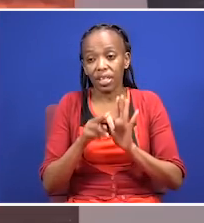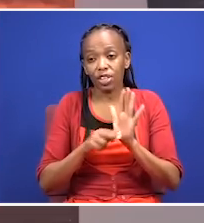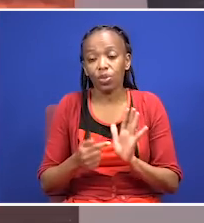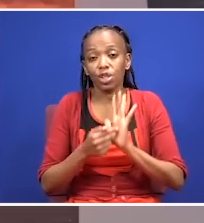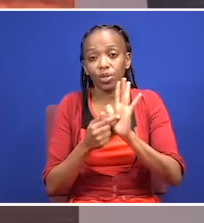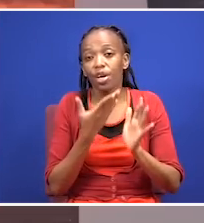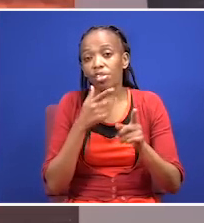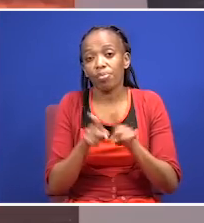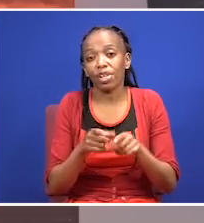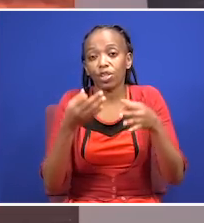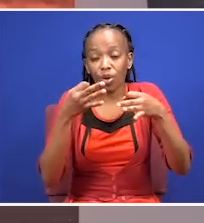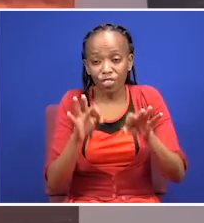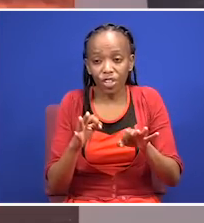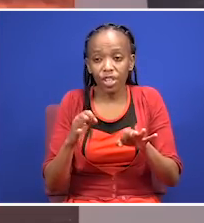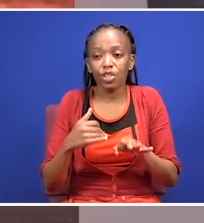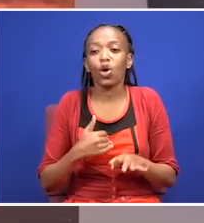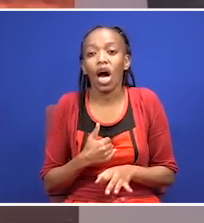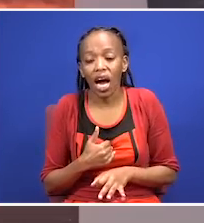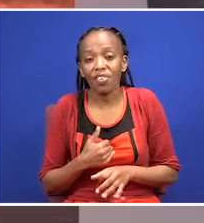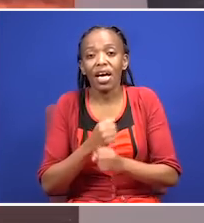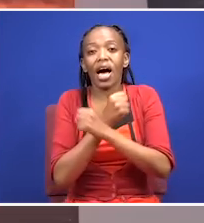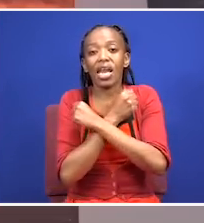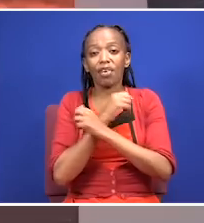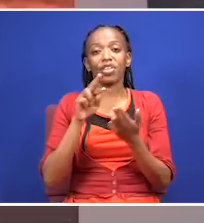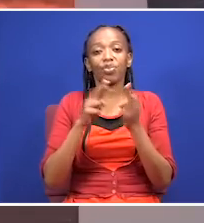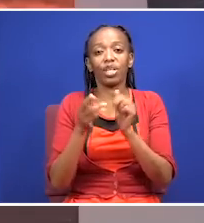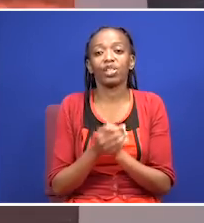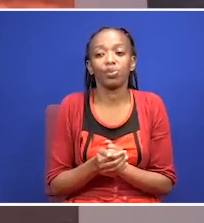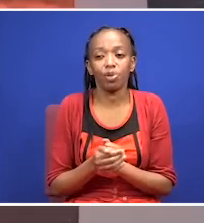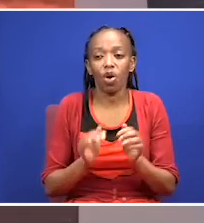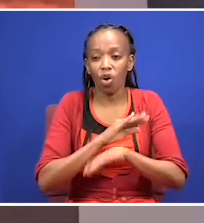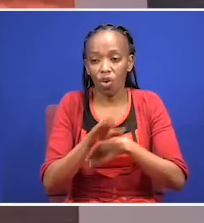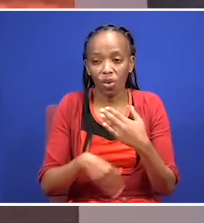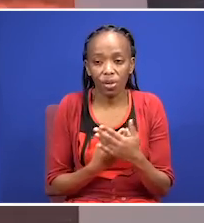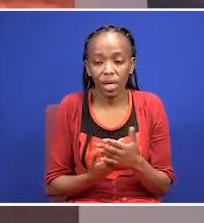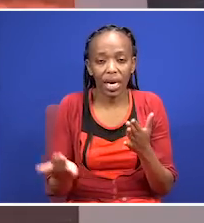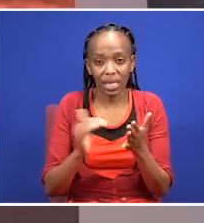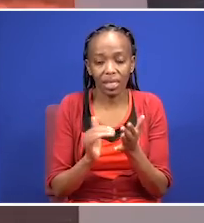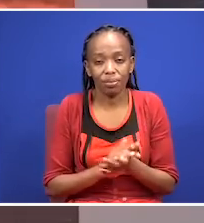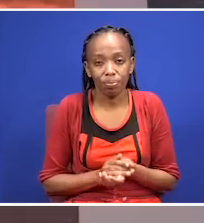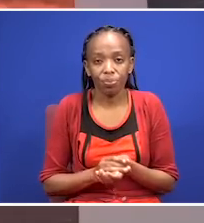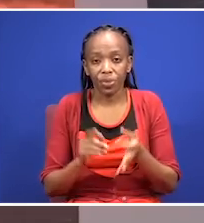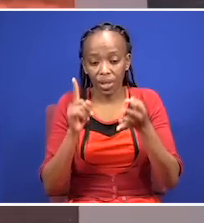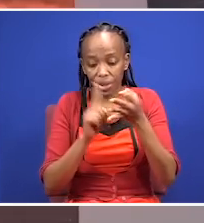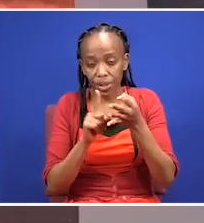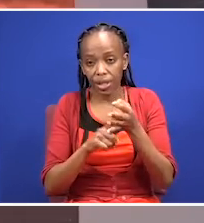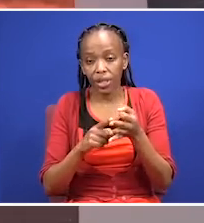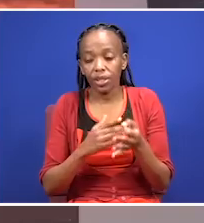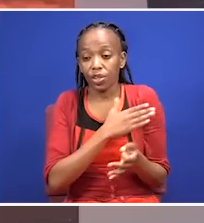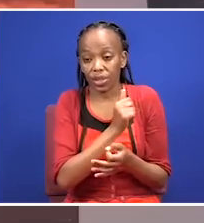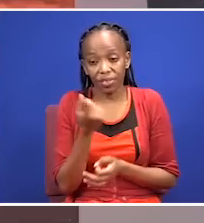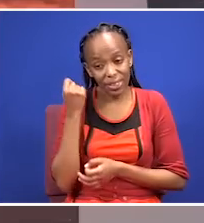the brothers who are free to have a loving relationship all over again number three joseph's